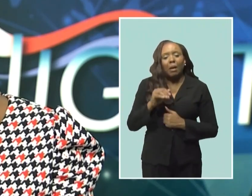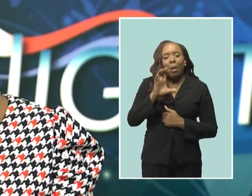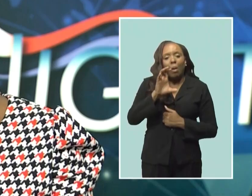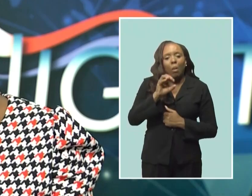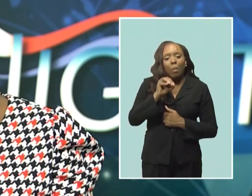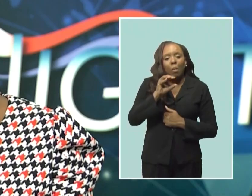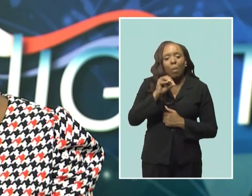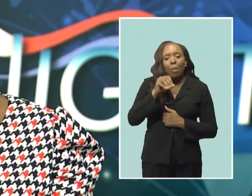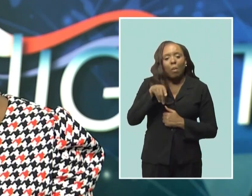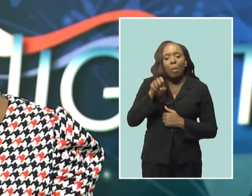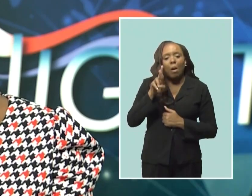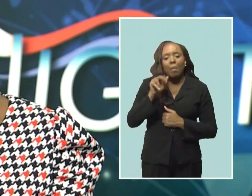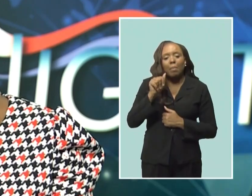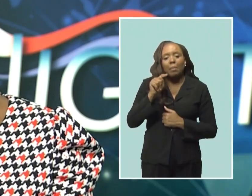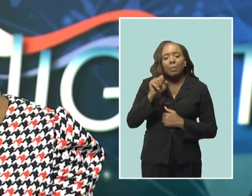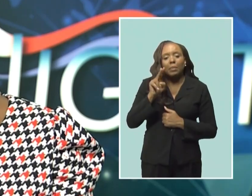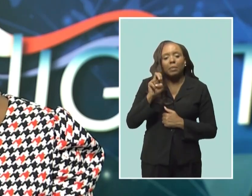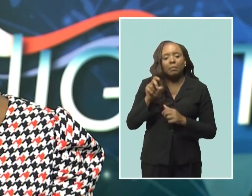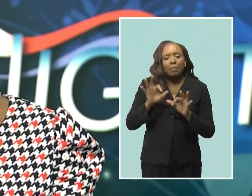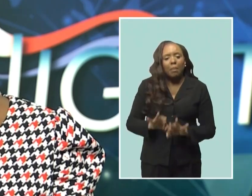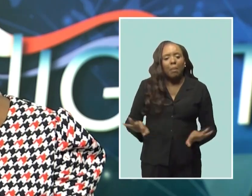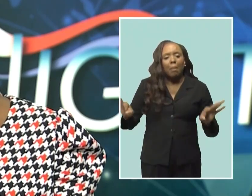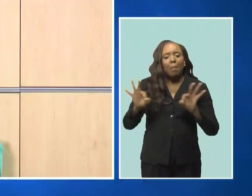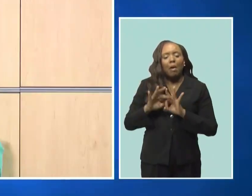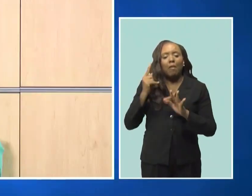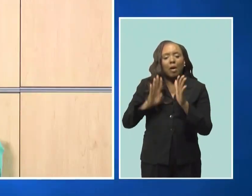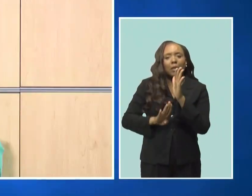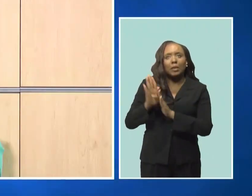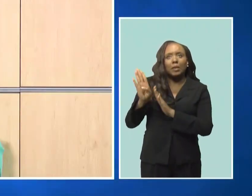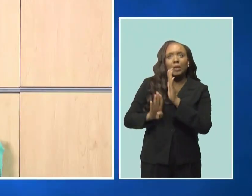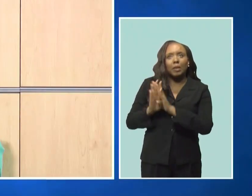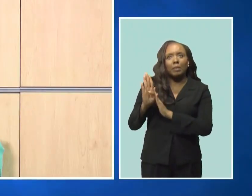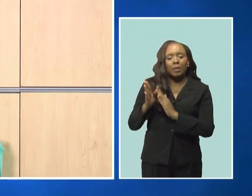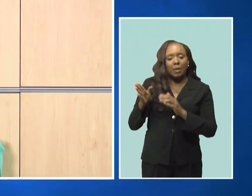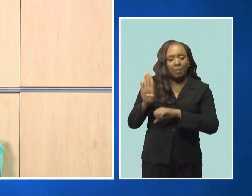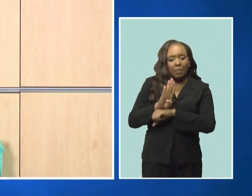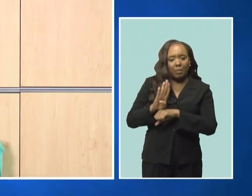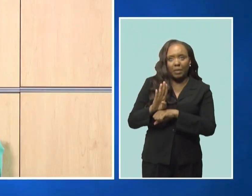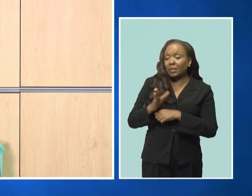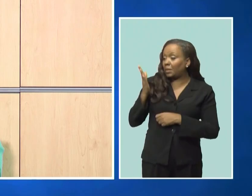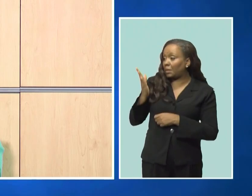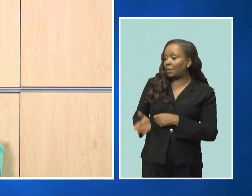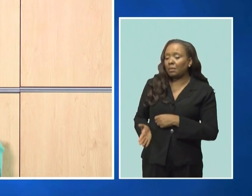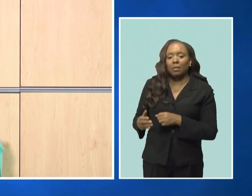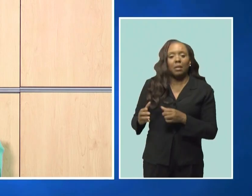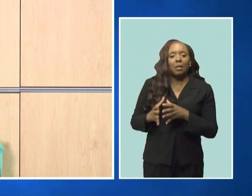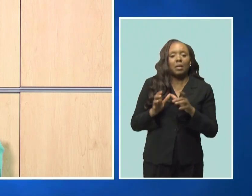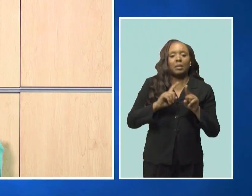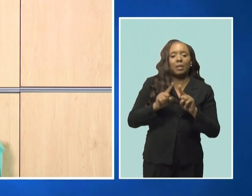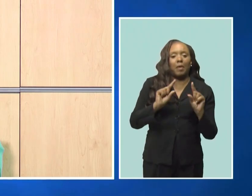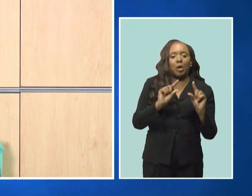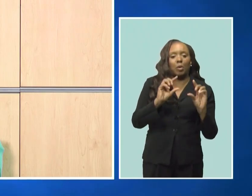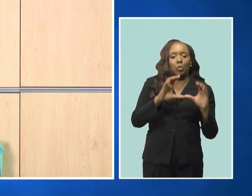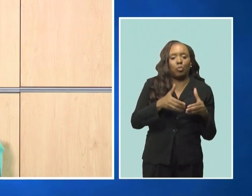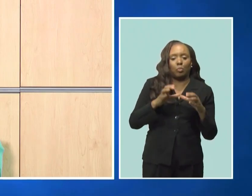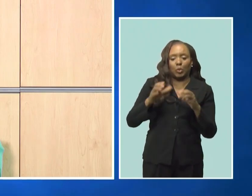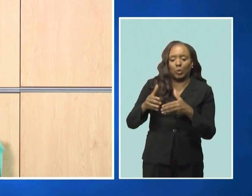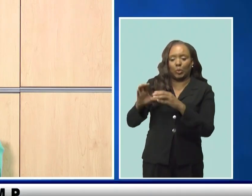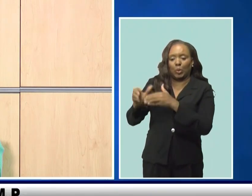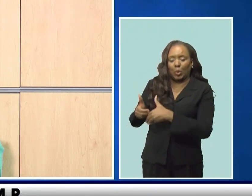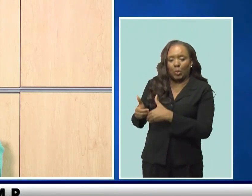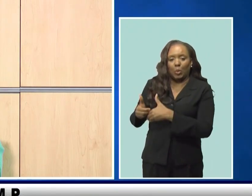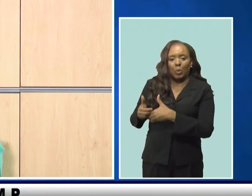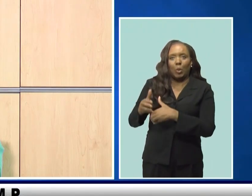to the advancement of business in Barbados. We've had a growth in the number of cooperatives, and that is a very, very